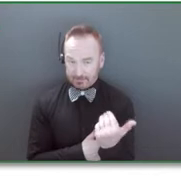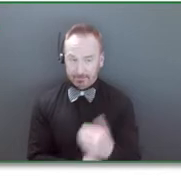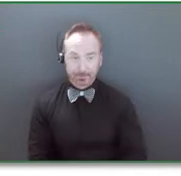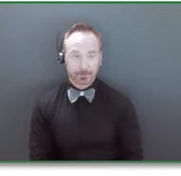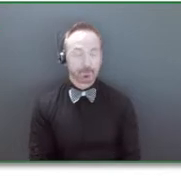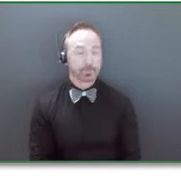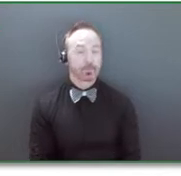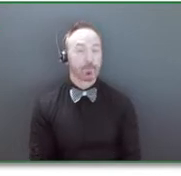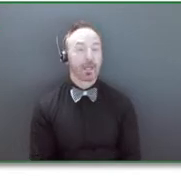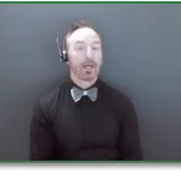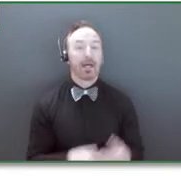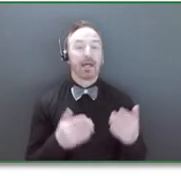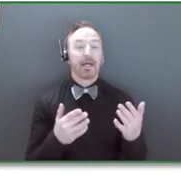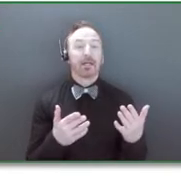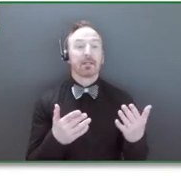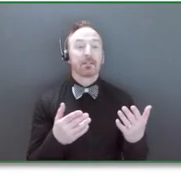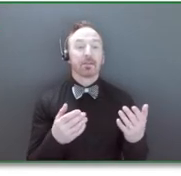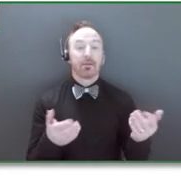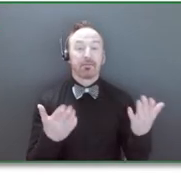And next slide.